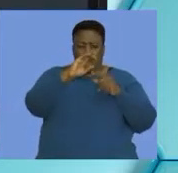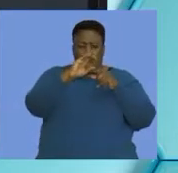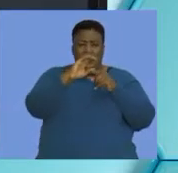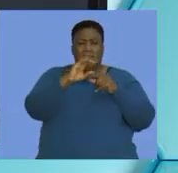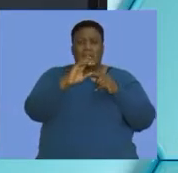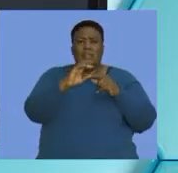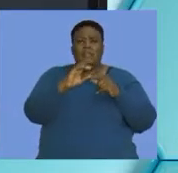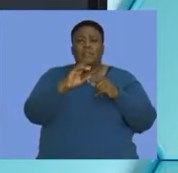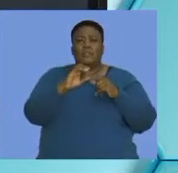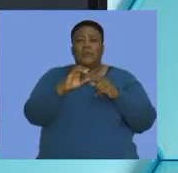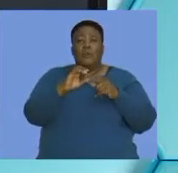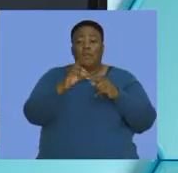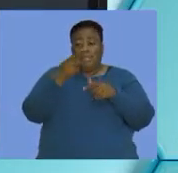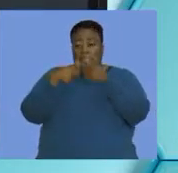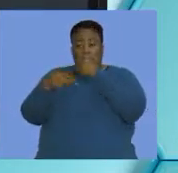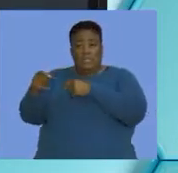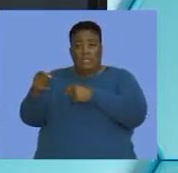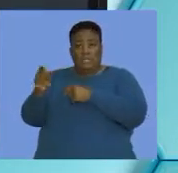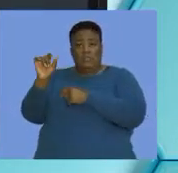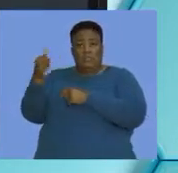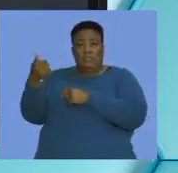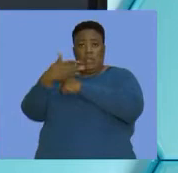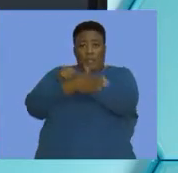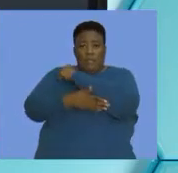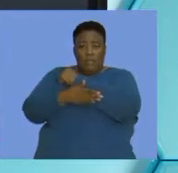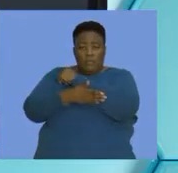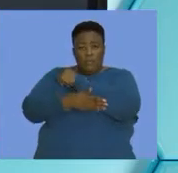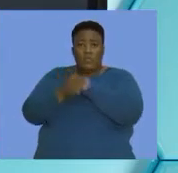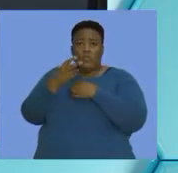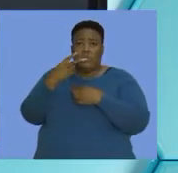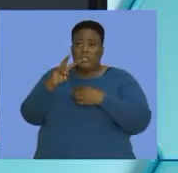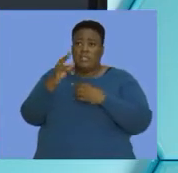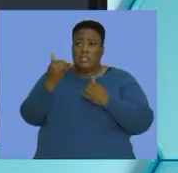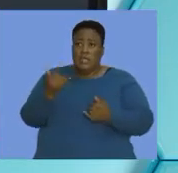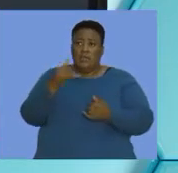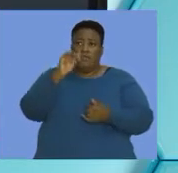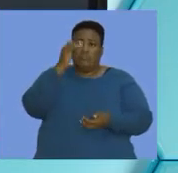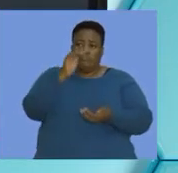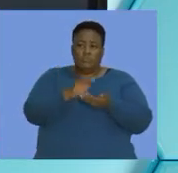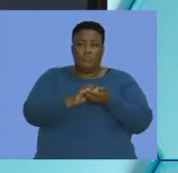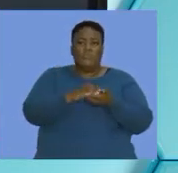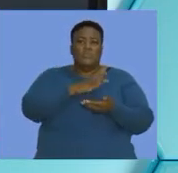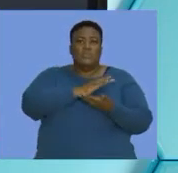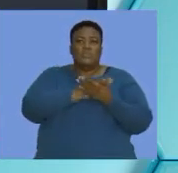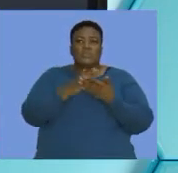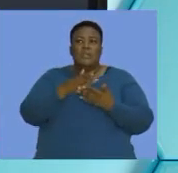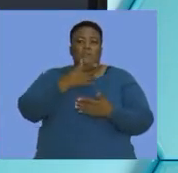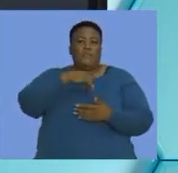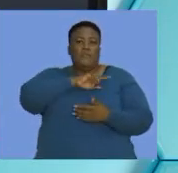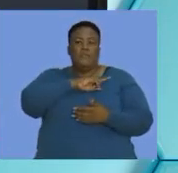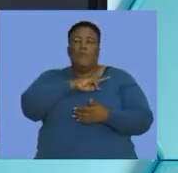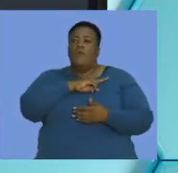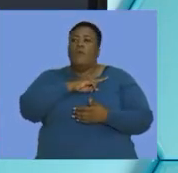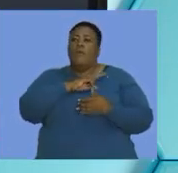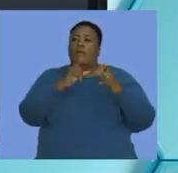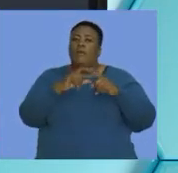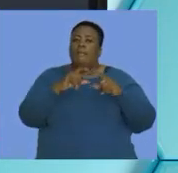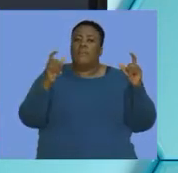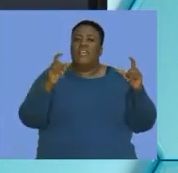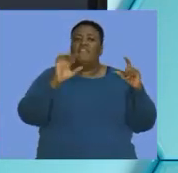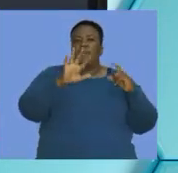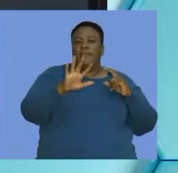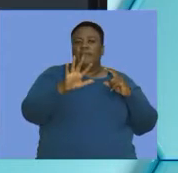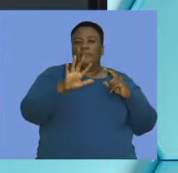these animals and the products of these, we've seen a significant decrease of some of our major big